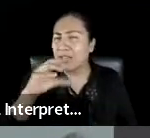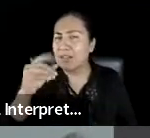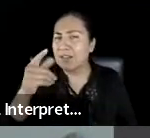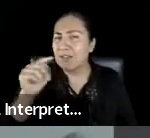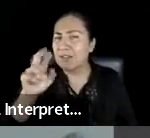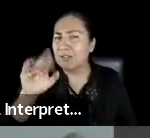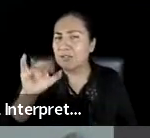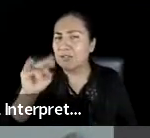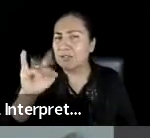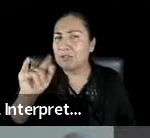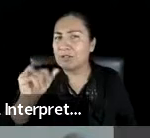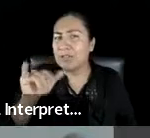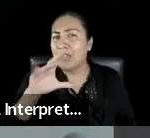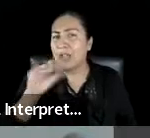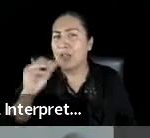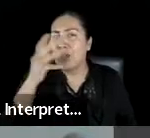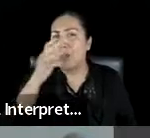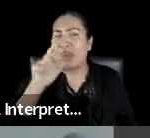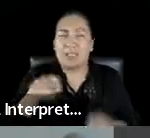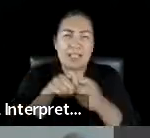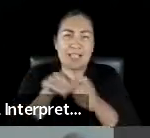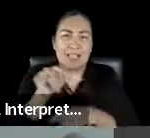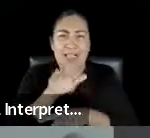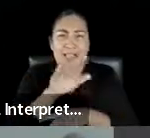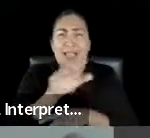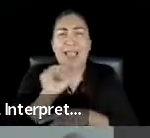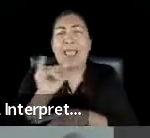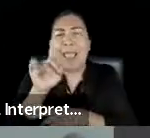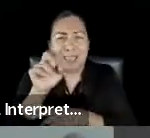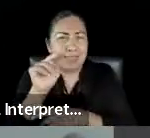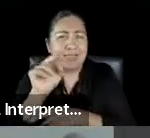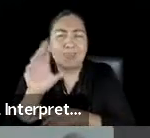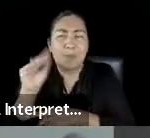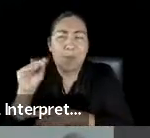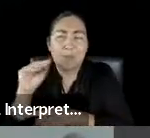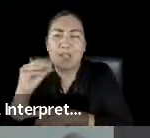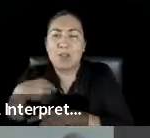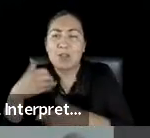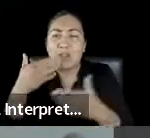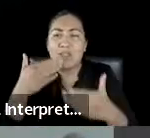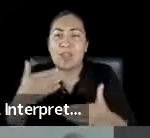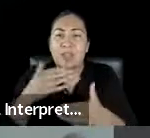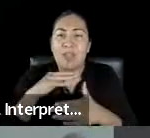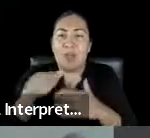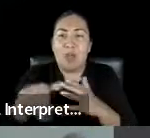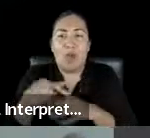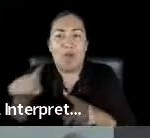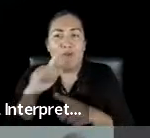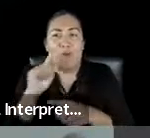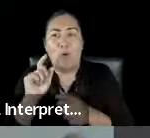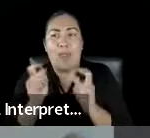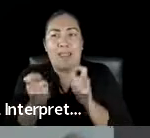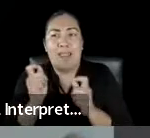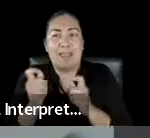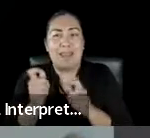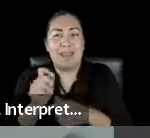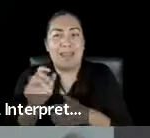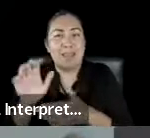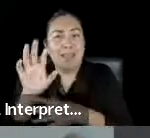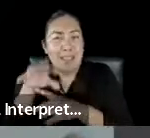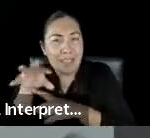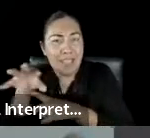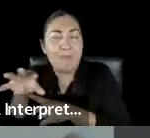looking exactly like Aiden's puppets. I want to thank Howard for operating the camera and editing the final project. I want to thank the rest